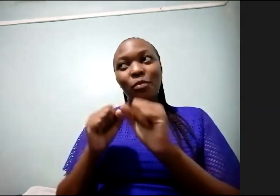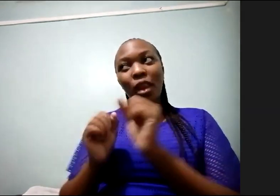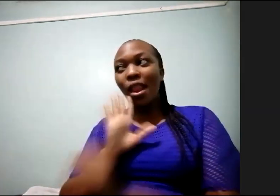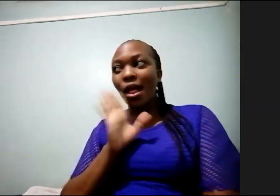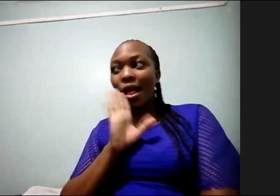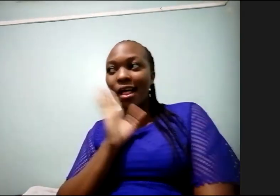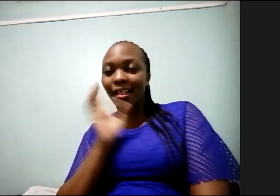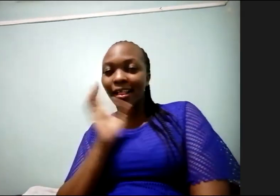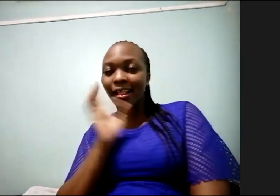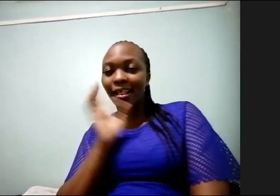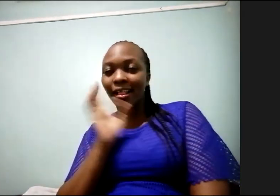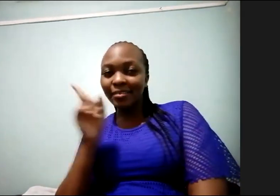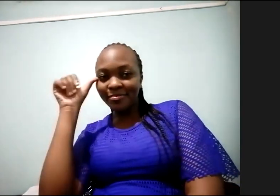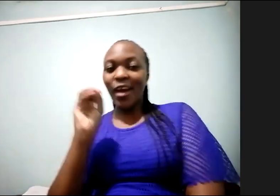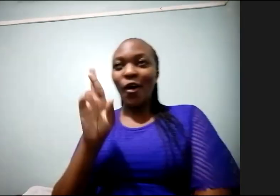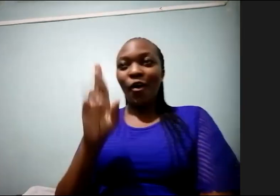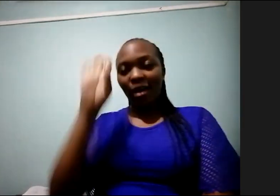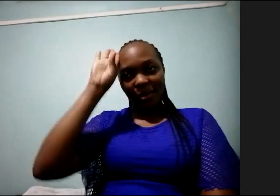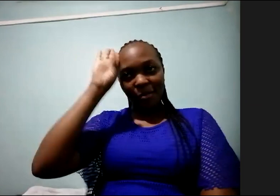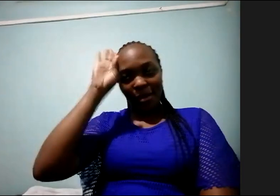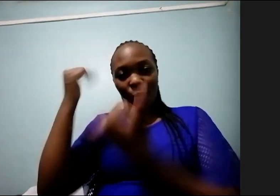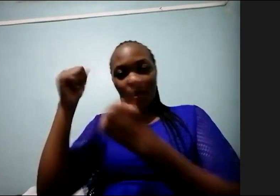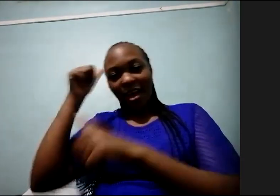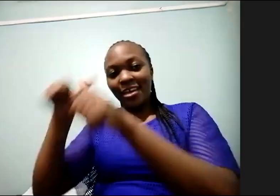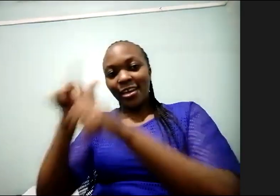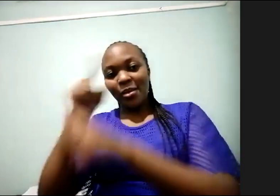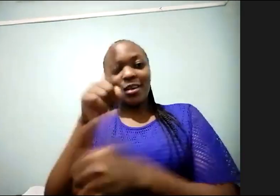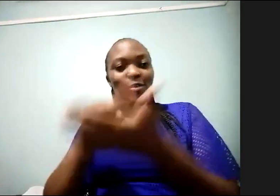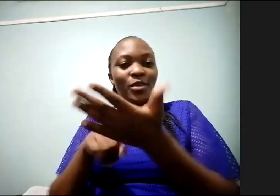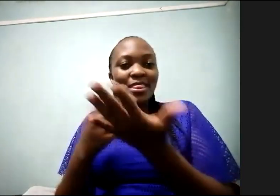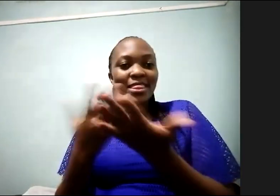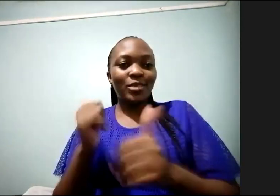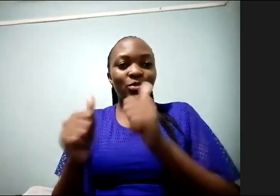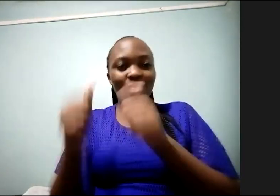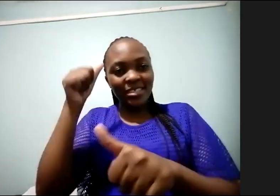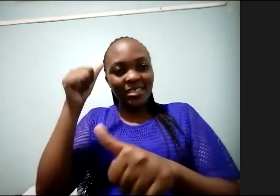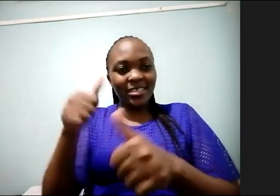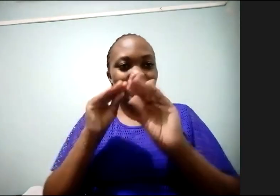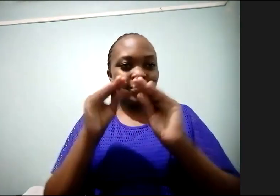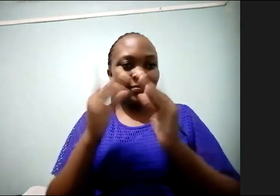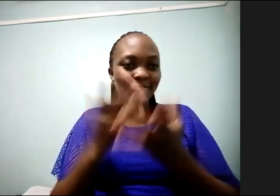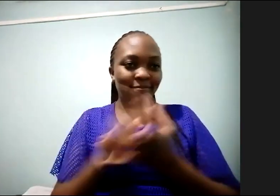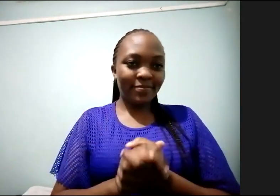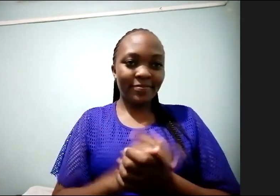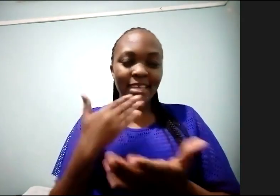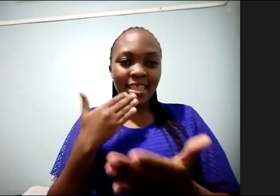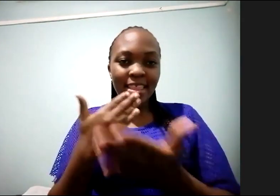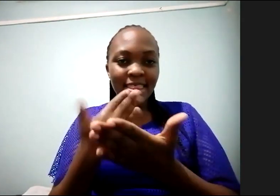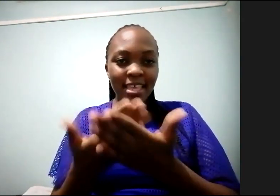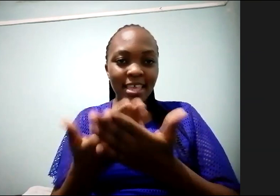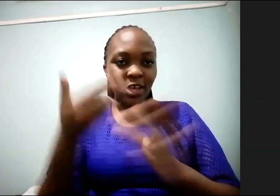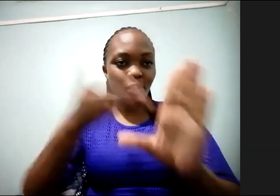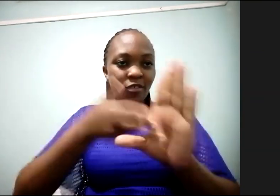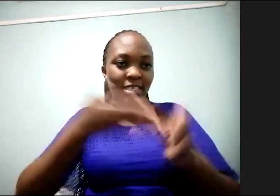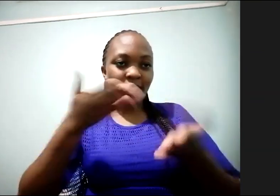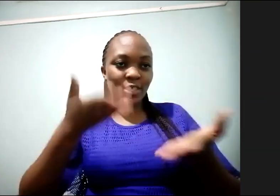remind you on some of the things that they have taught us on how to sign. So thank you for attending today's class.